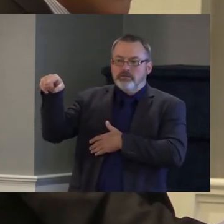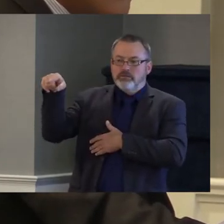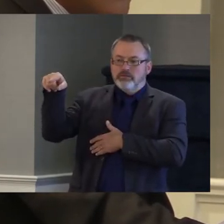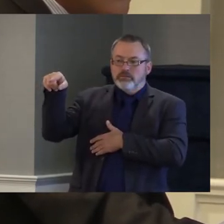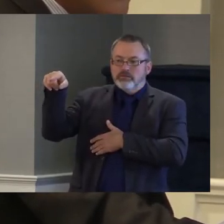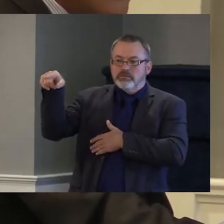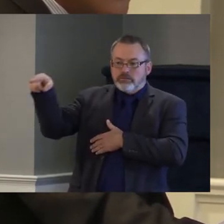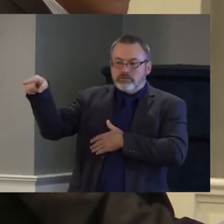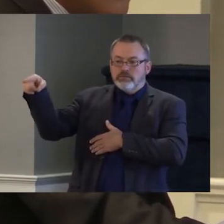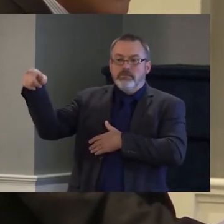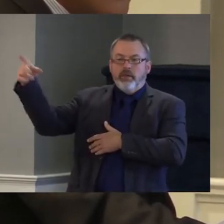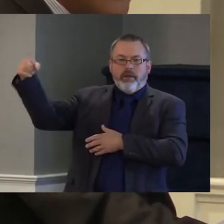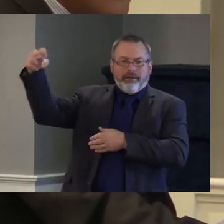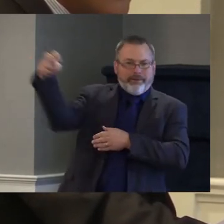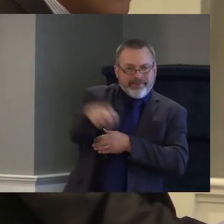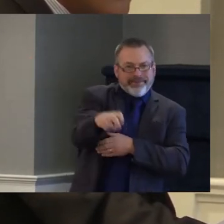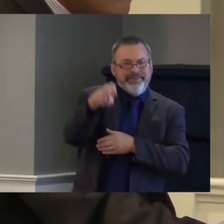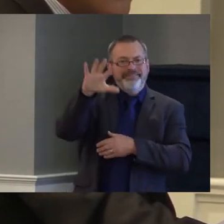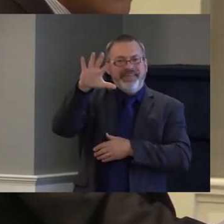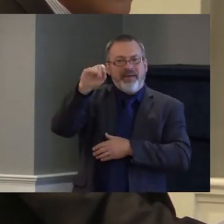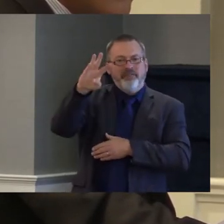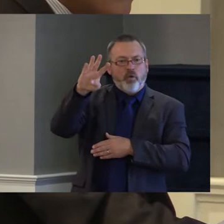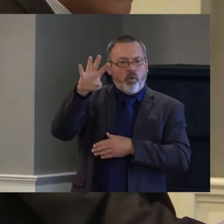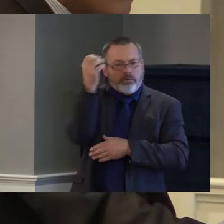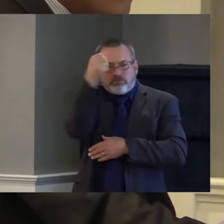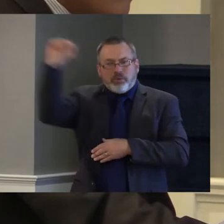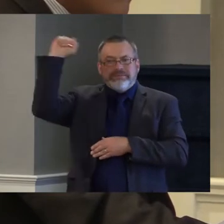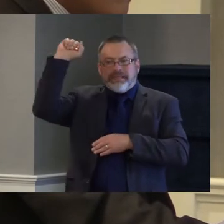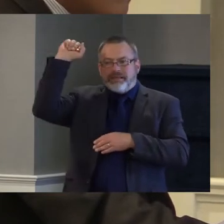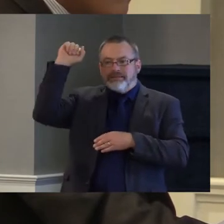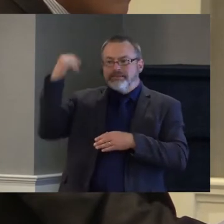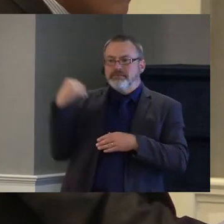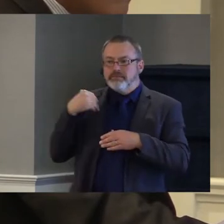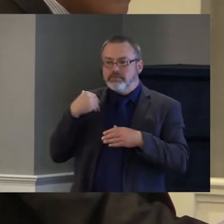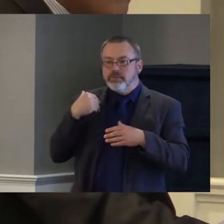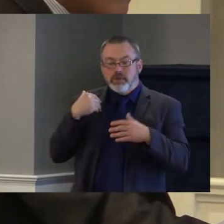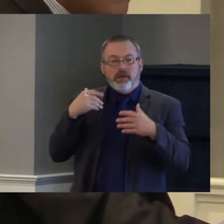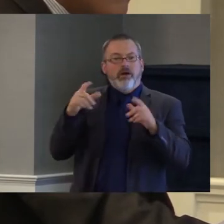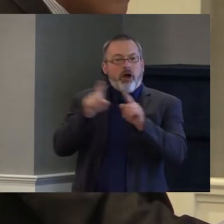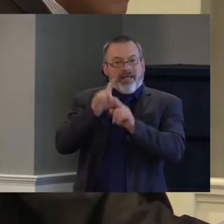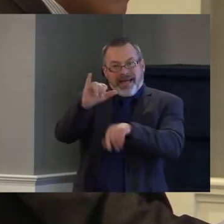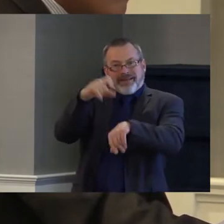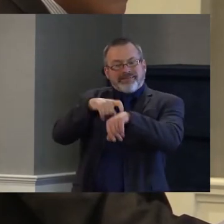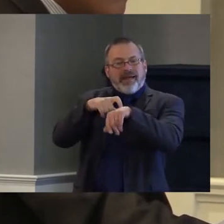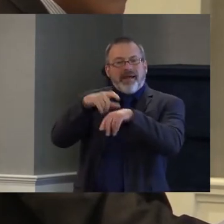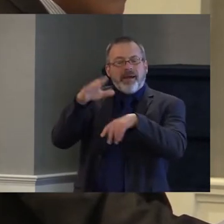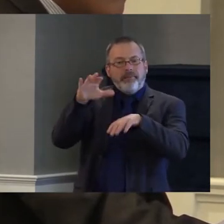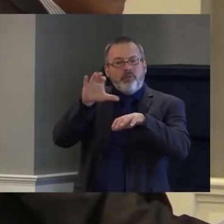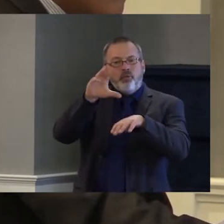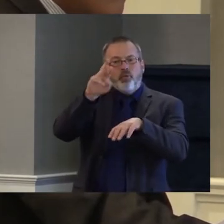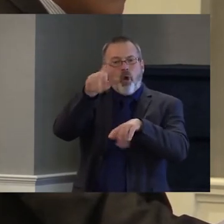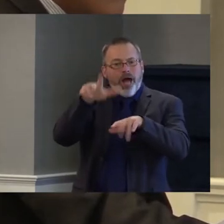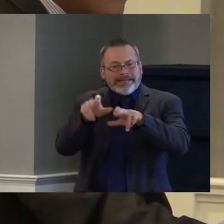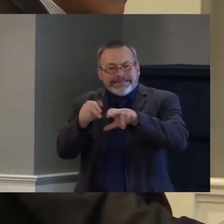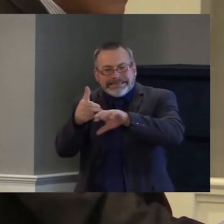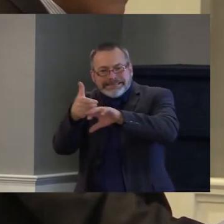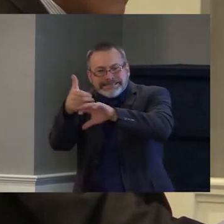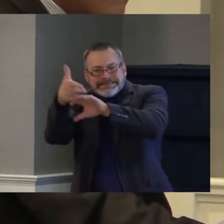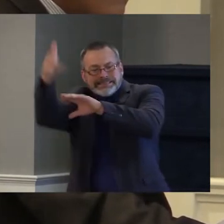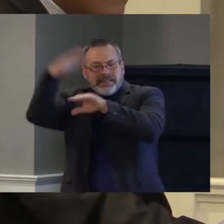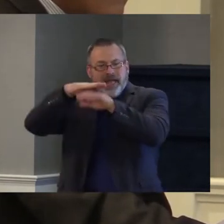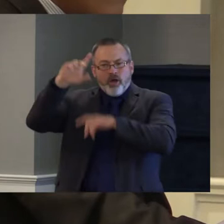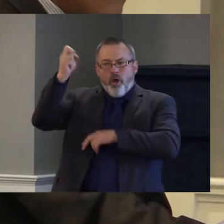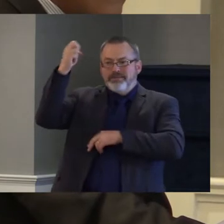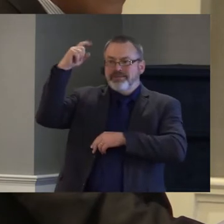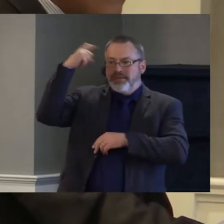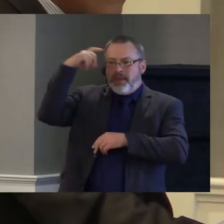disabled activists, including Roberts, occupied federal buildings for 28 days, and forced the Department of Health, Education, and Welfare